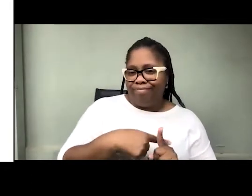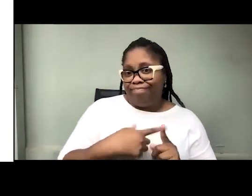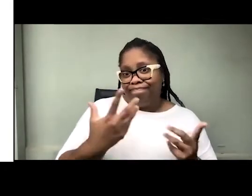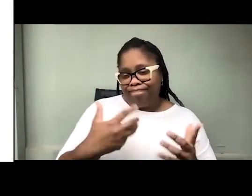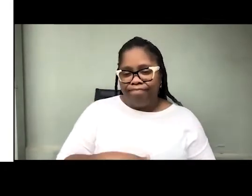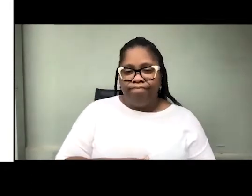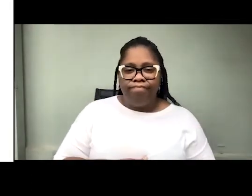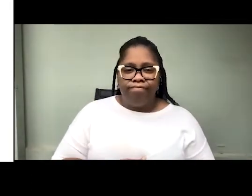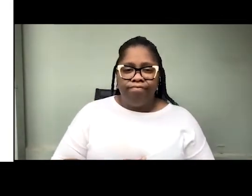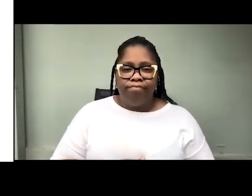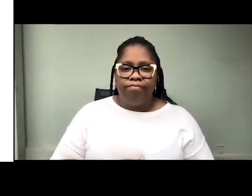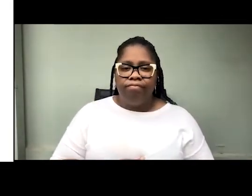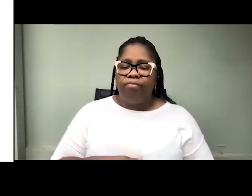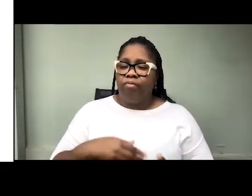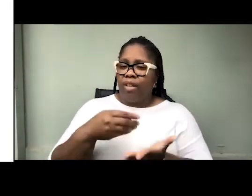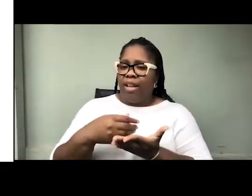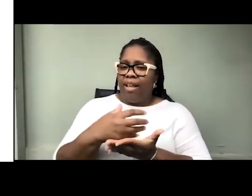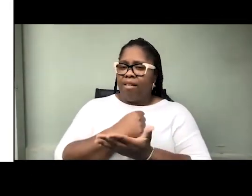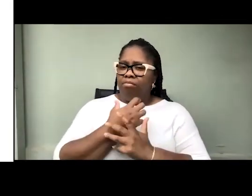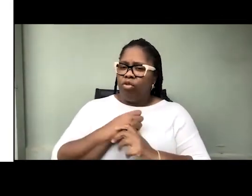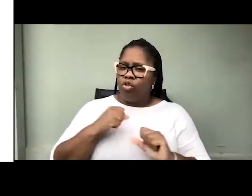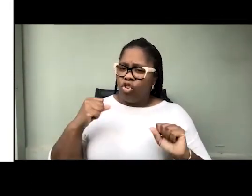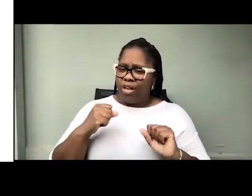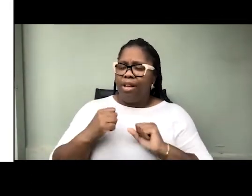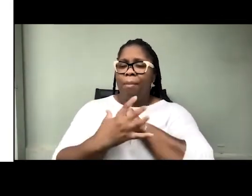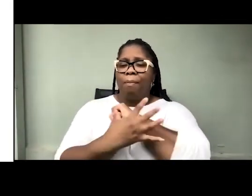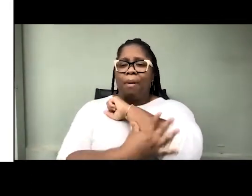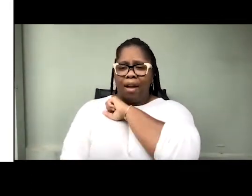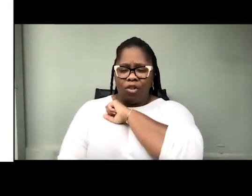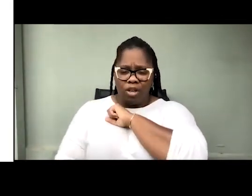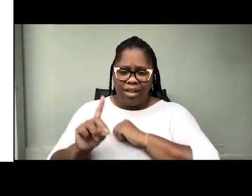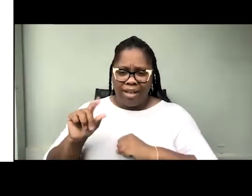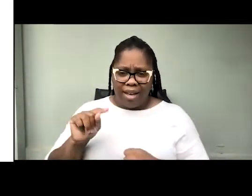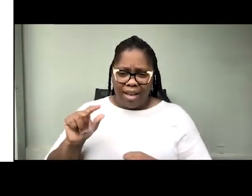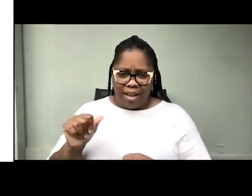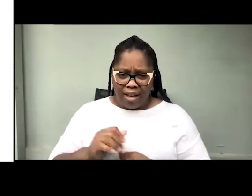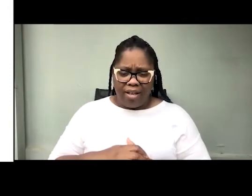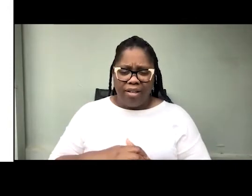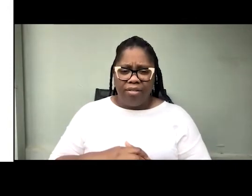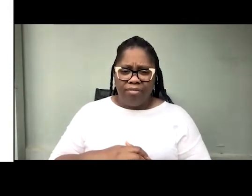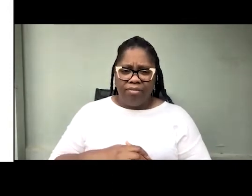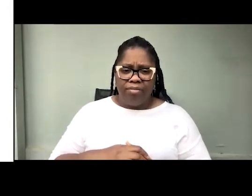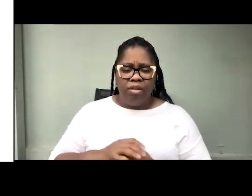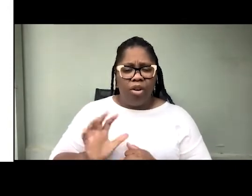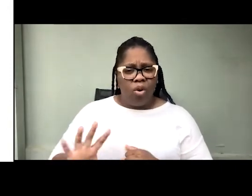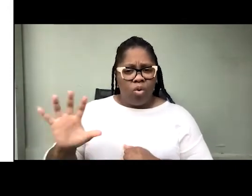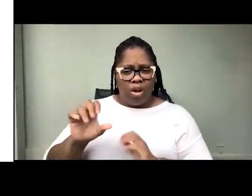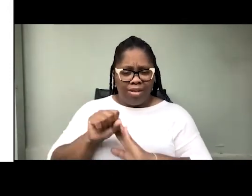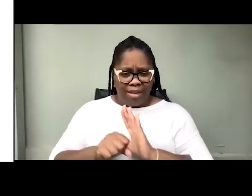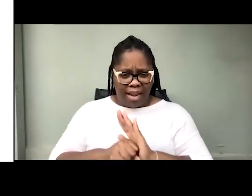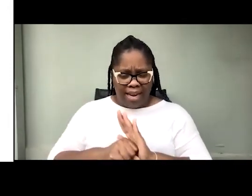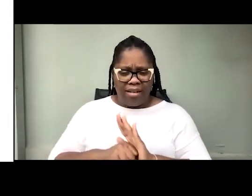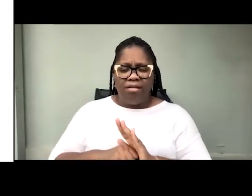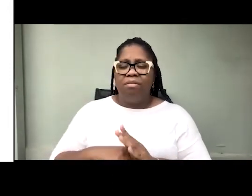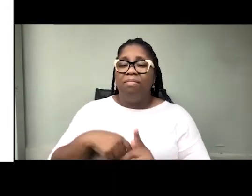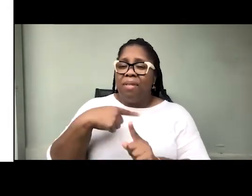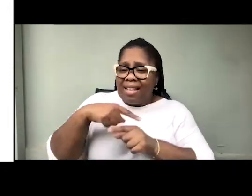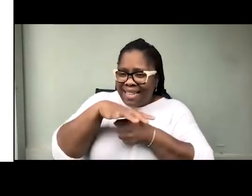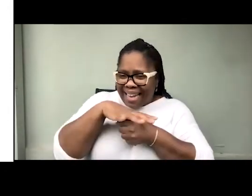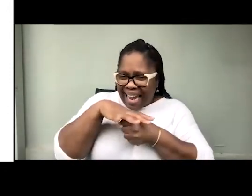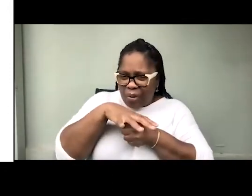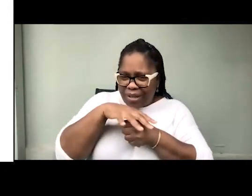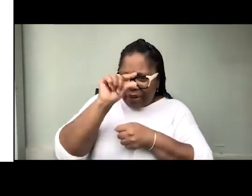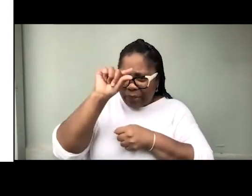dashboard. We have income security and poverty data. So we can see that statewide and also broken down by county, that